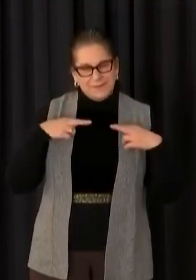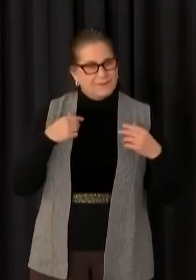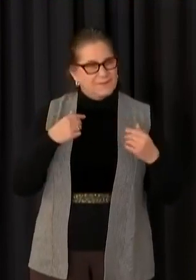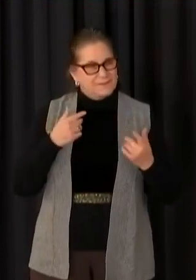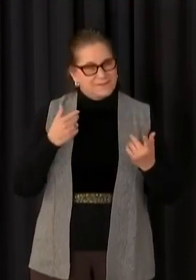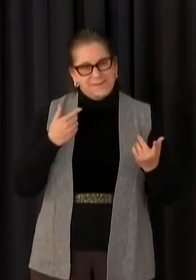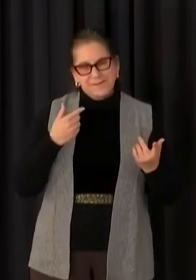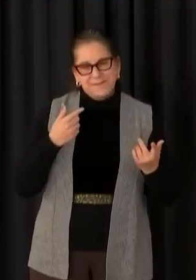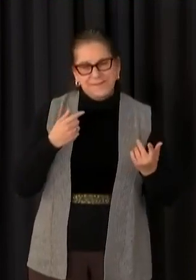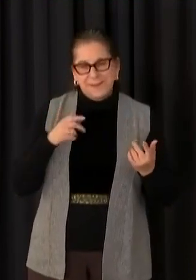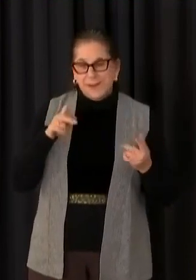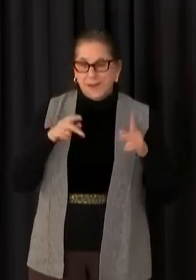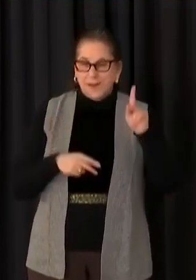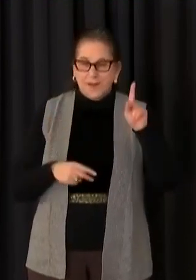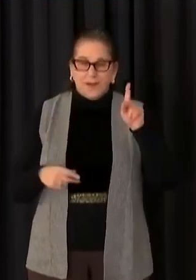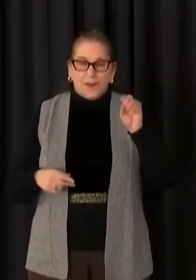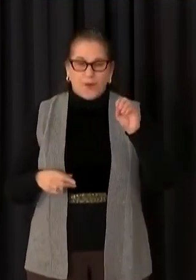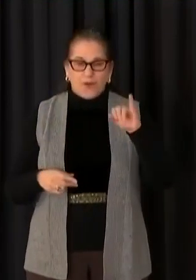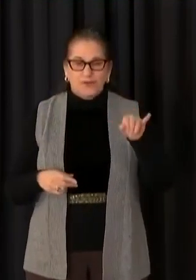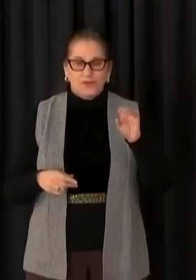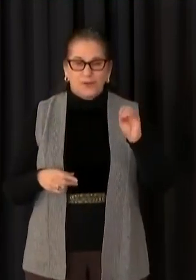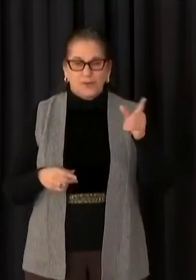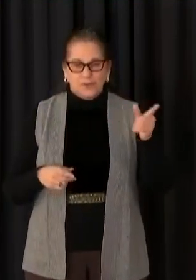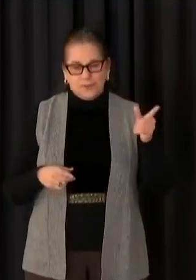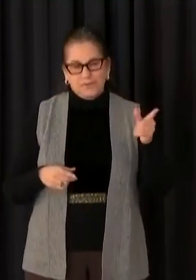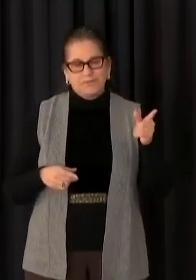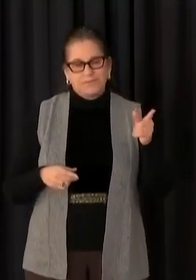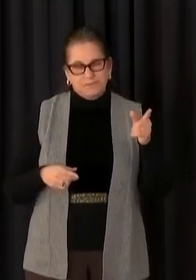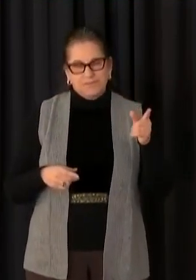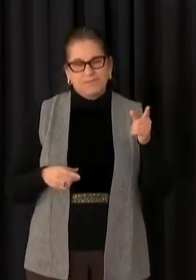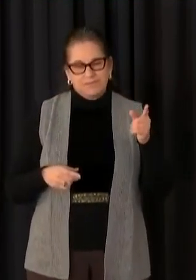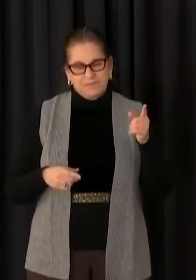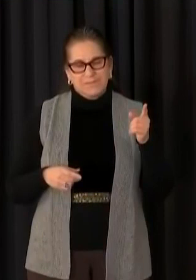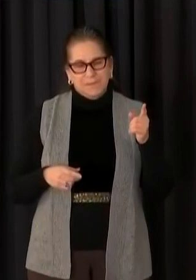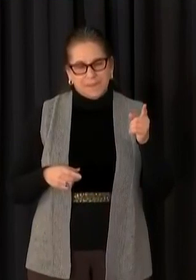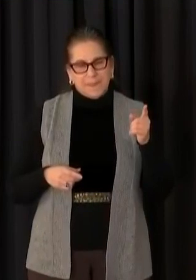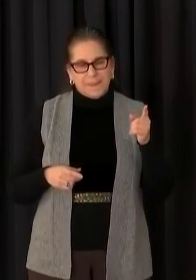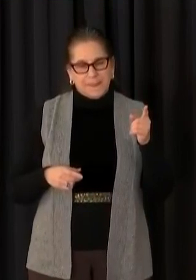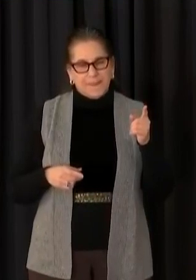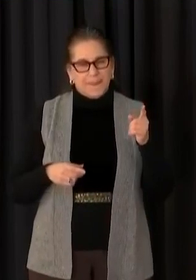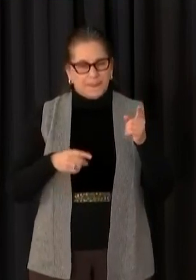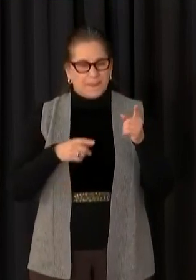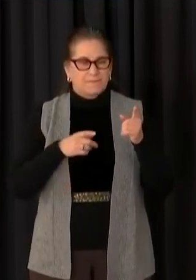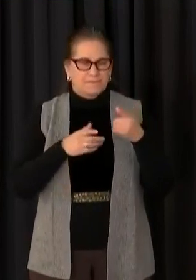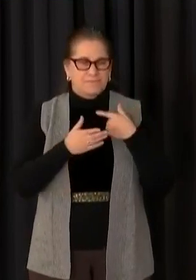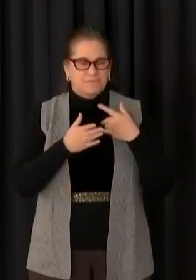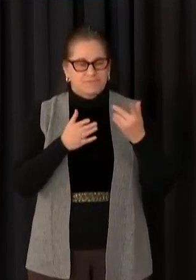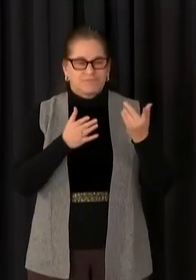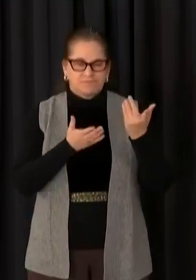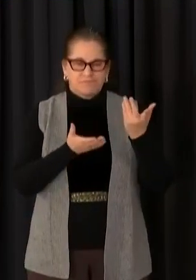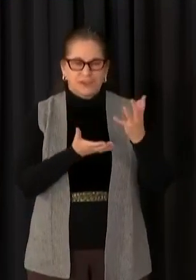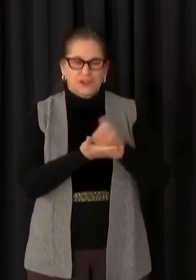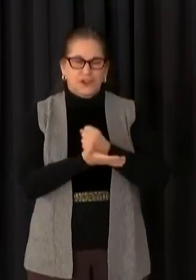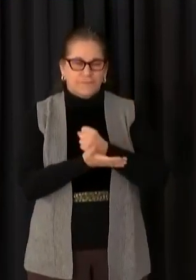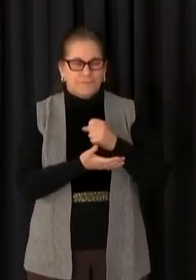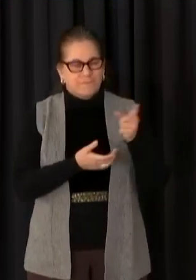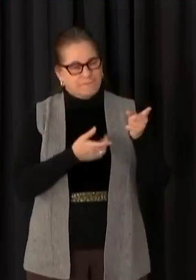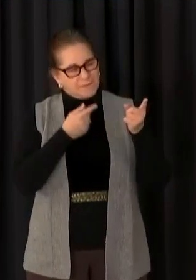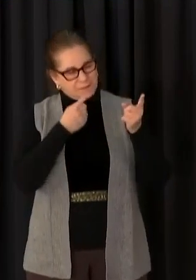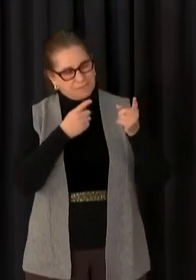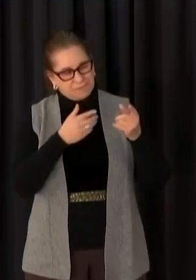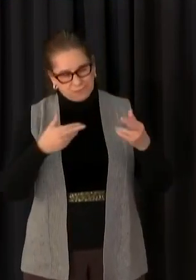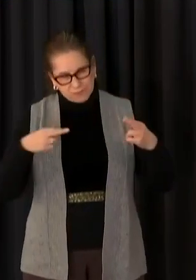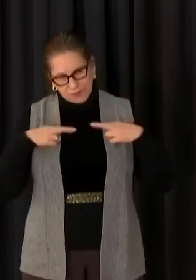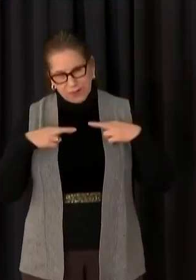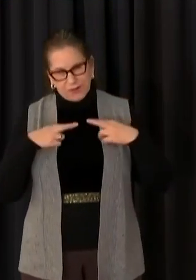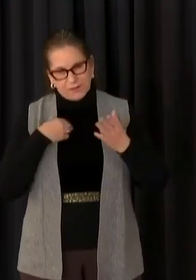Because Kojo has certainly earned a restful and peaceful retirement. I understood from what I read